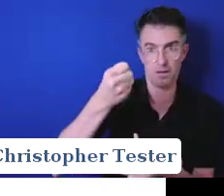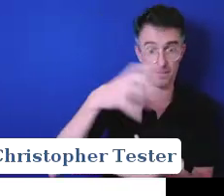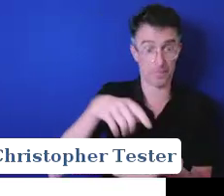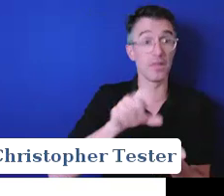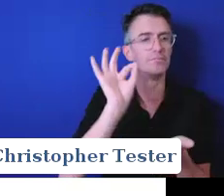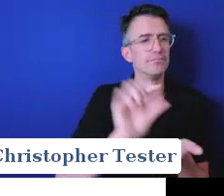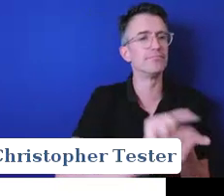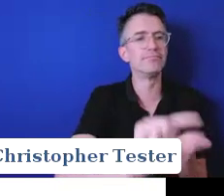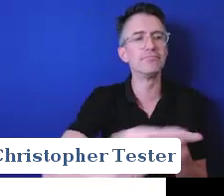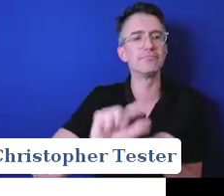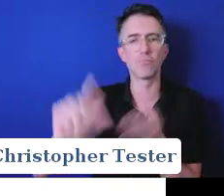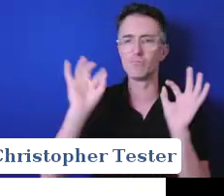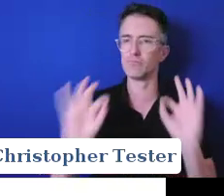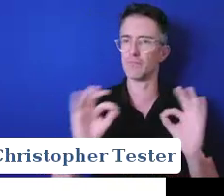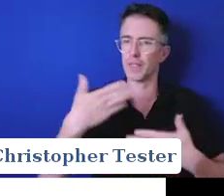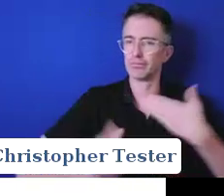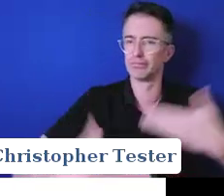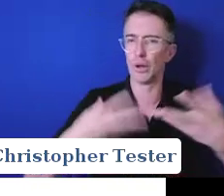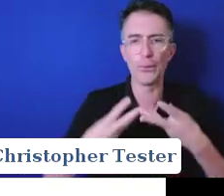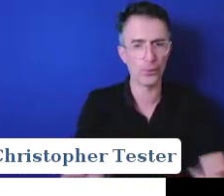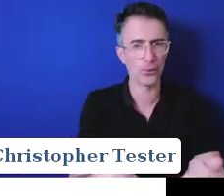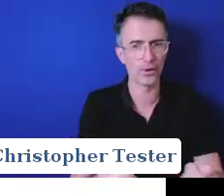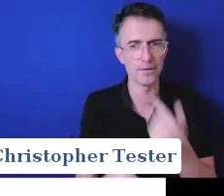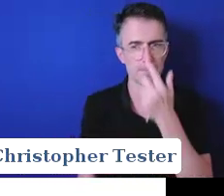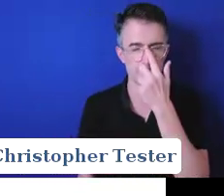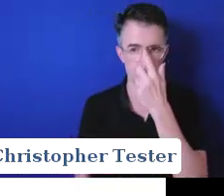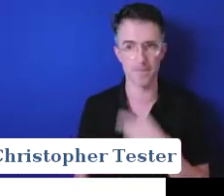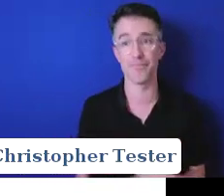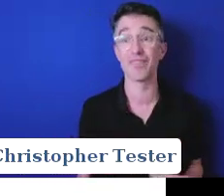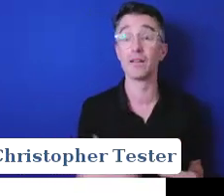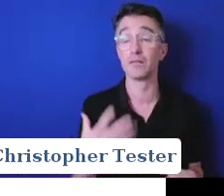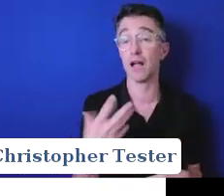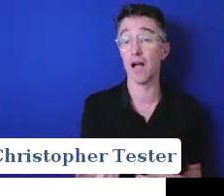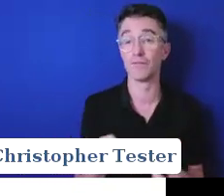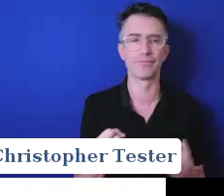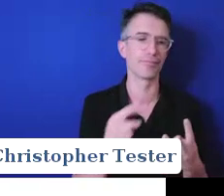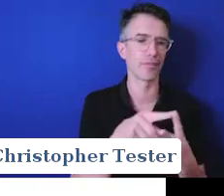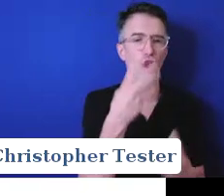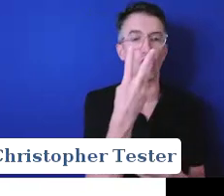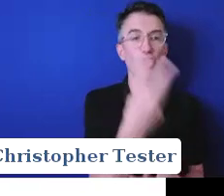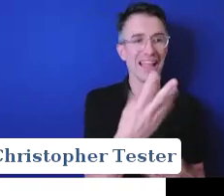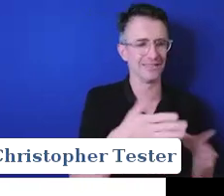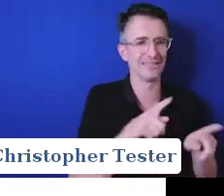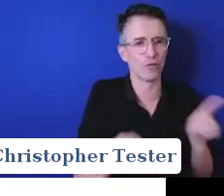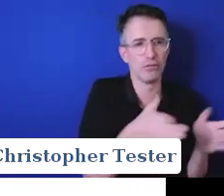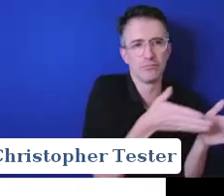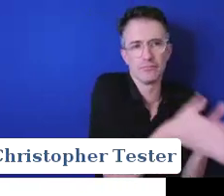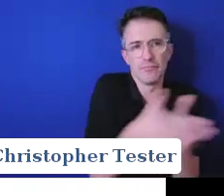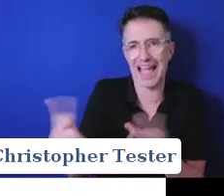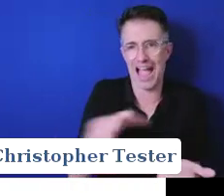utilizes three payment methods, either with ID card or phone number or a